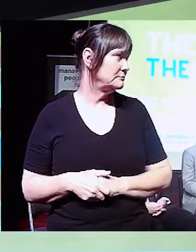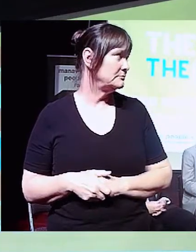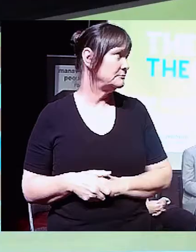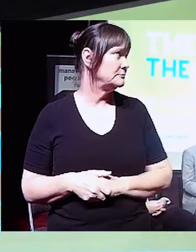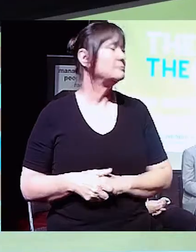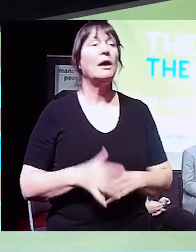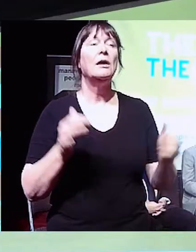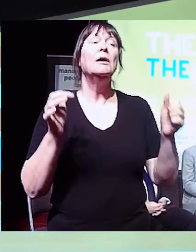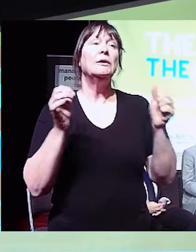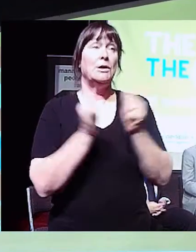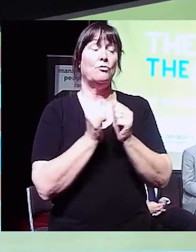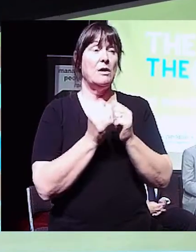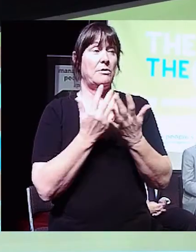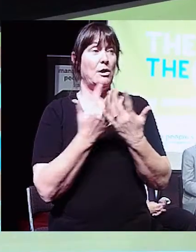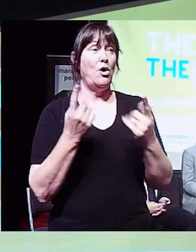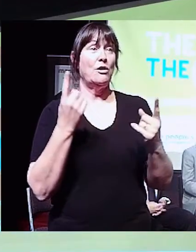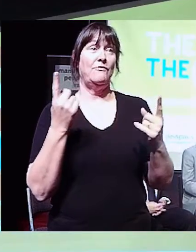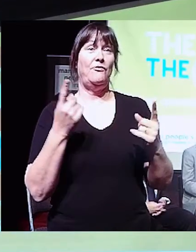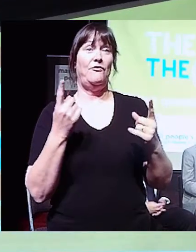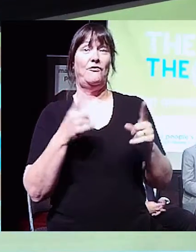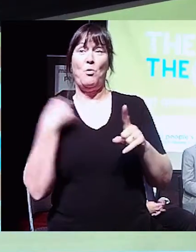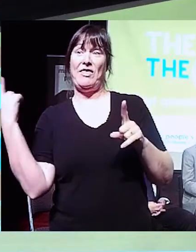Yeah, I agree with a lot of what's been said, except for what Sharon just said.